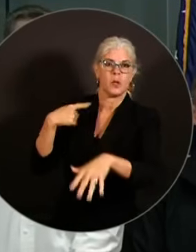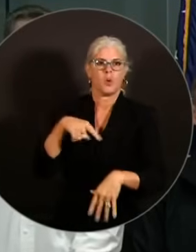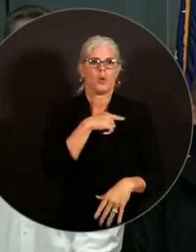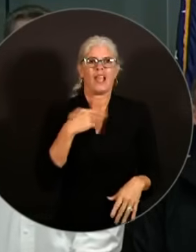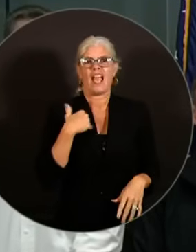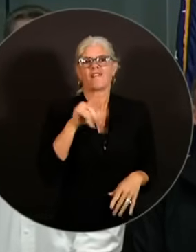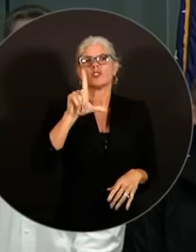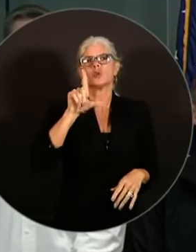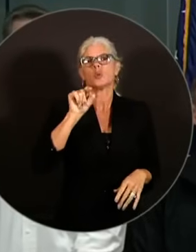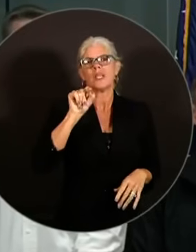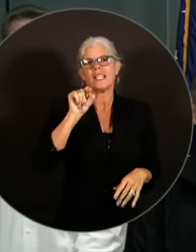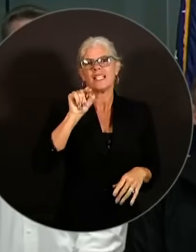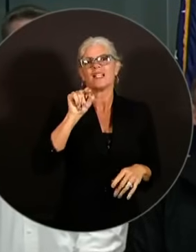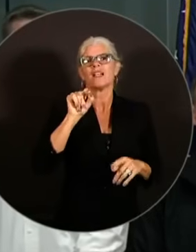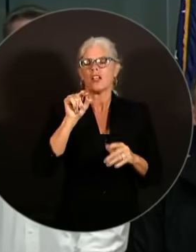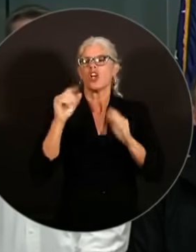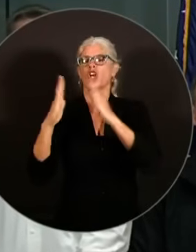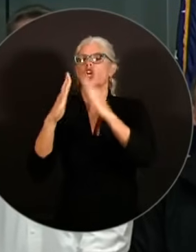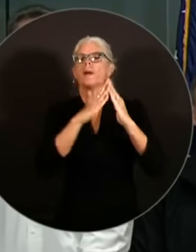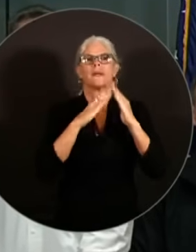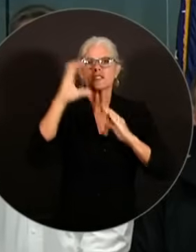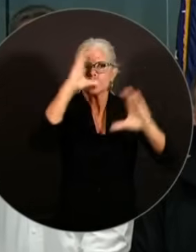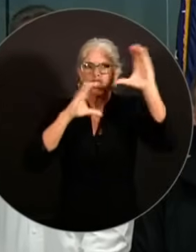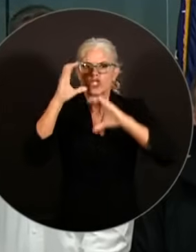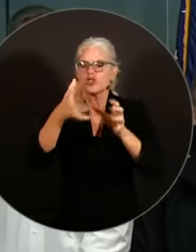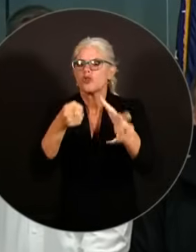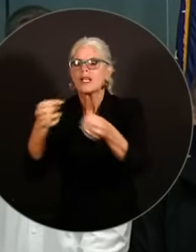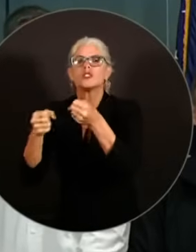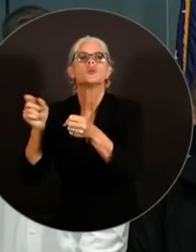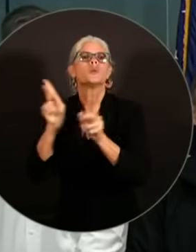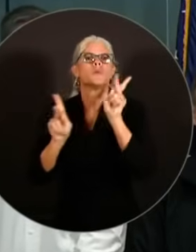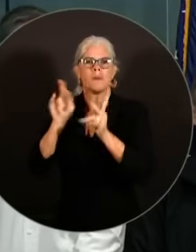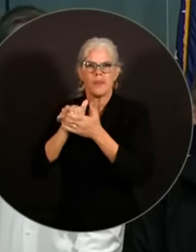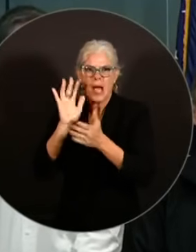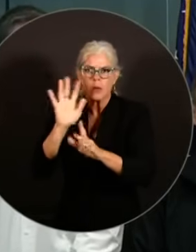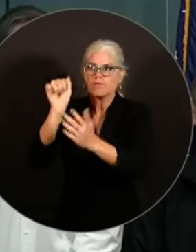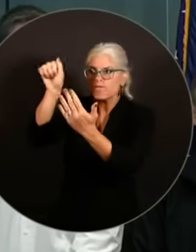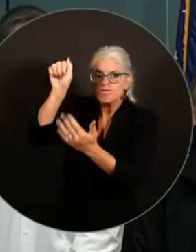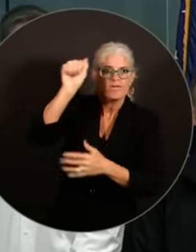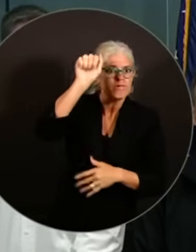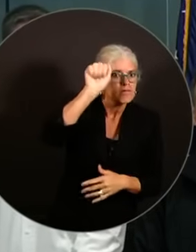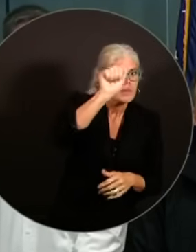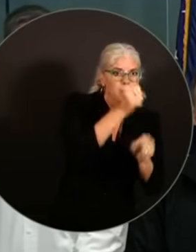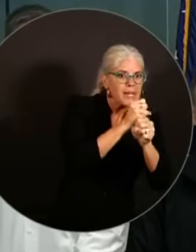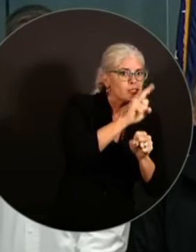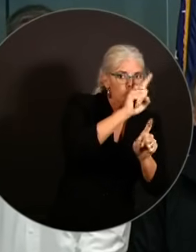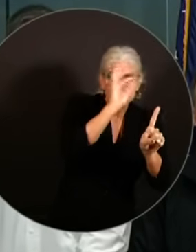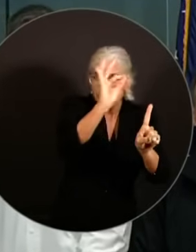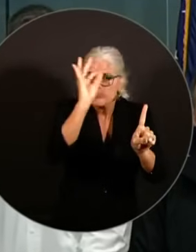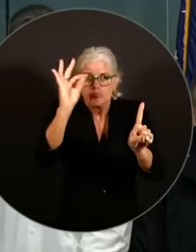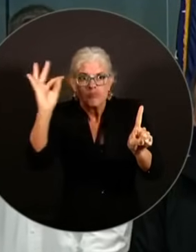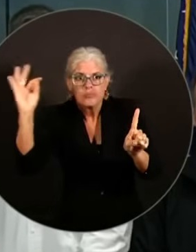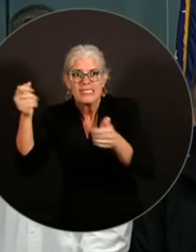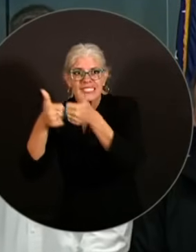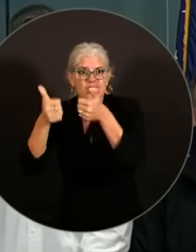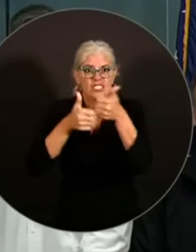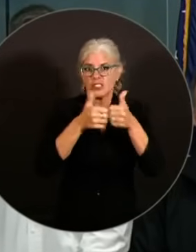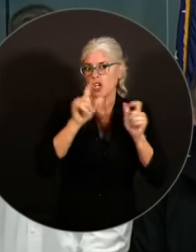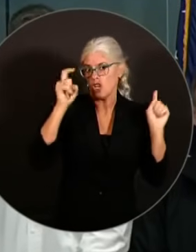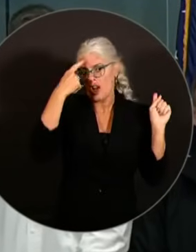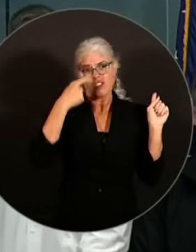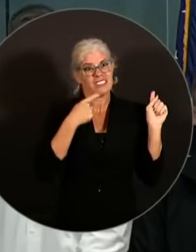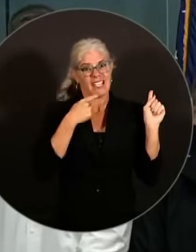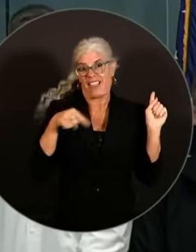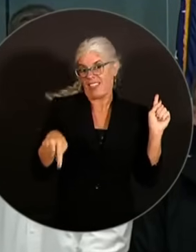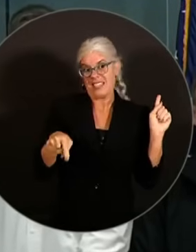and rescue teams that will move into the area and do a door-by-door search. Even though, as you heard the governor say, this was not the worst-case scenario,